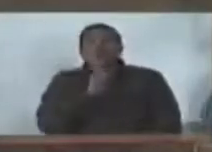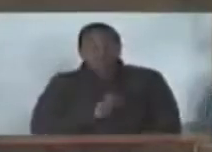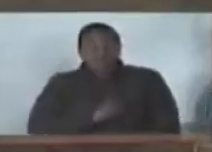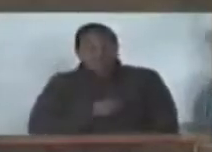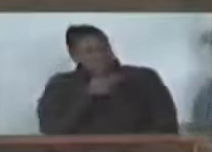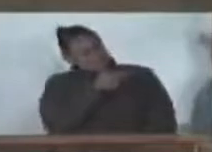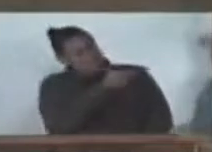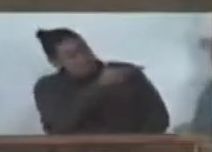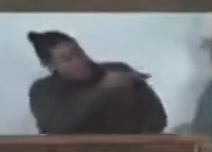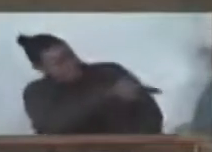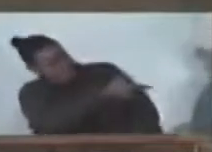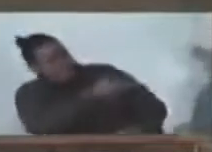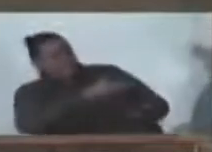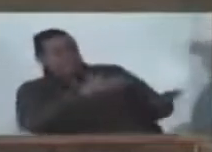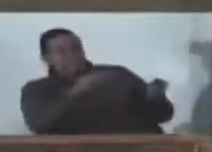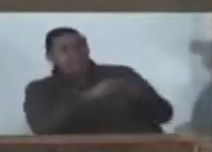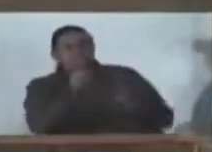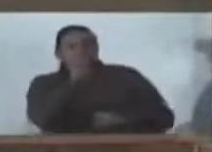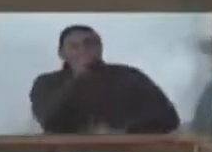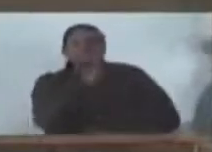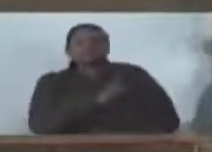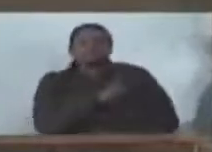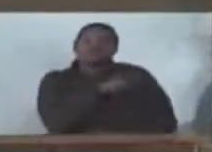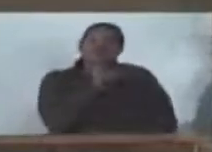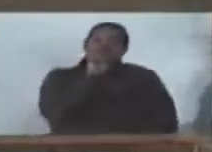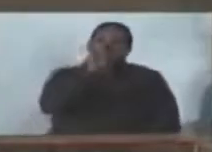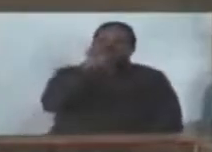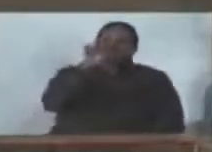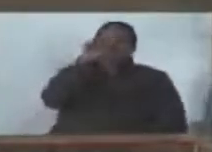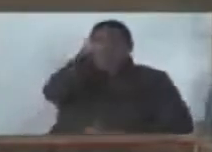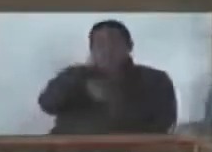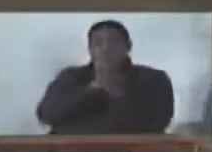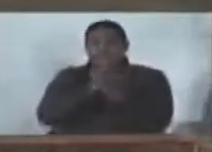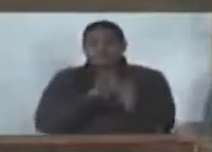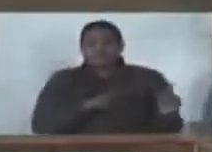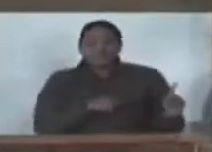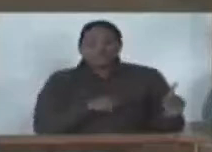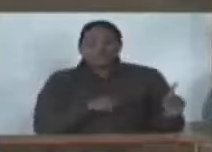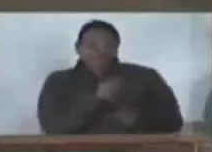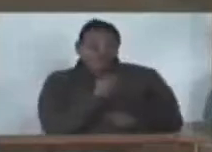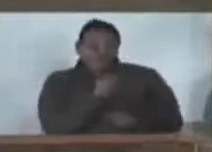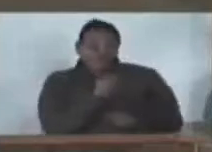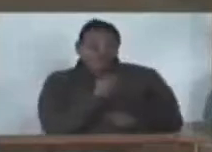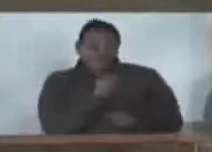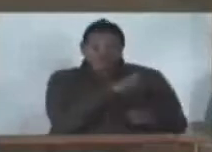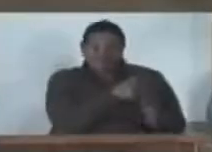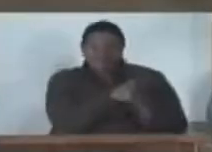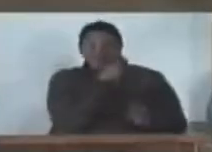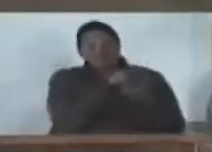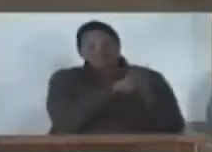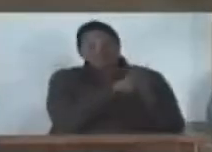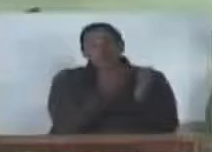in Kingston. The accused, Simone Collymore's husband, and he was charged with